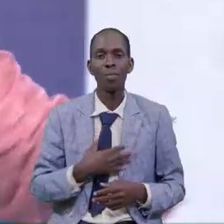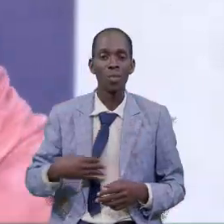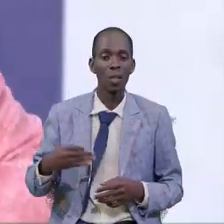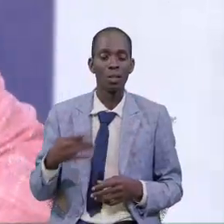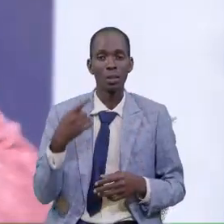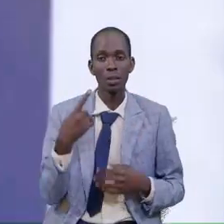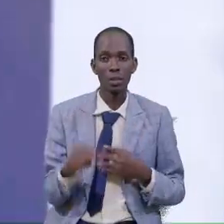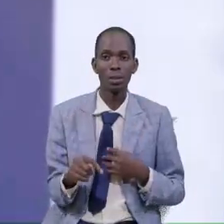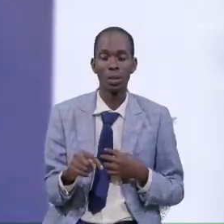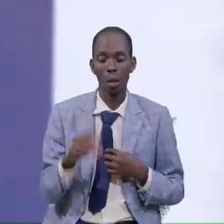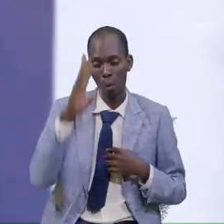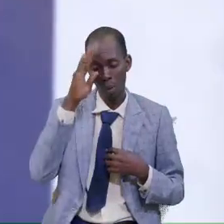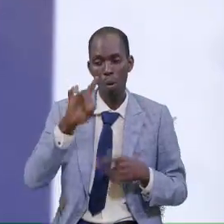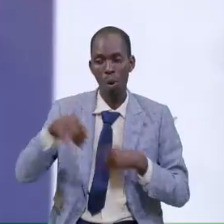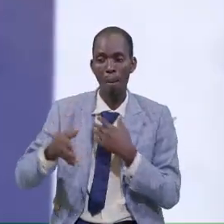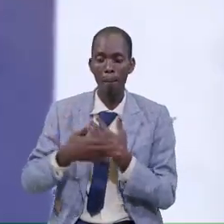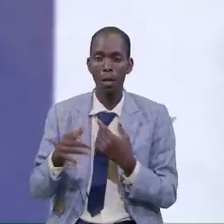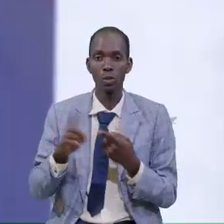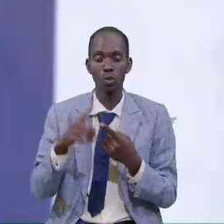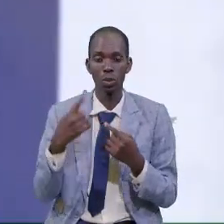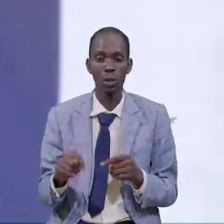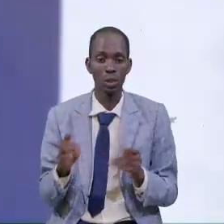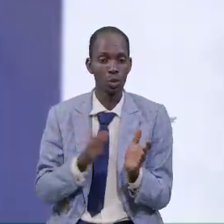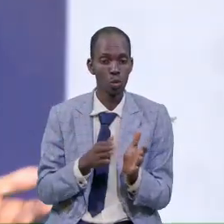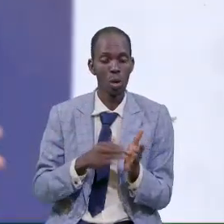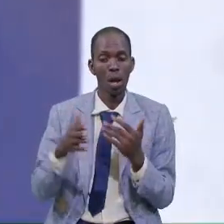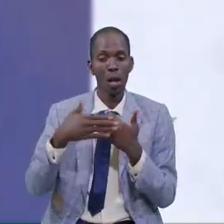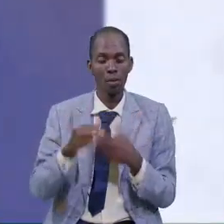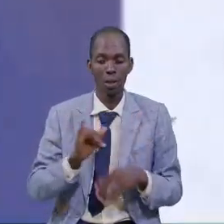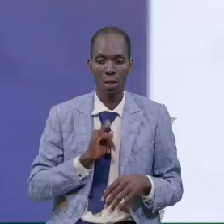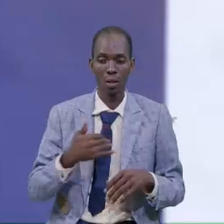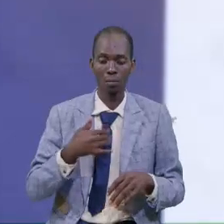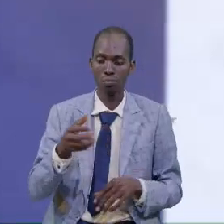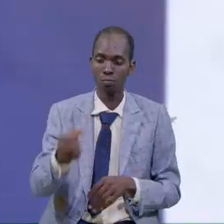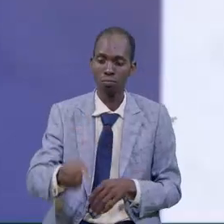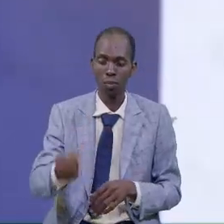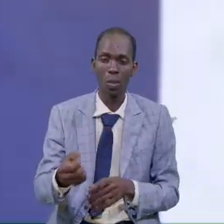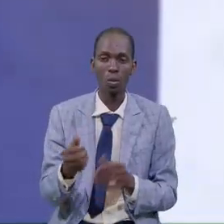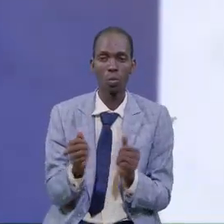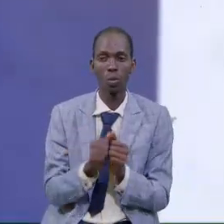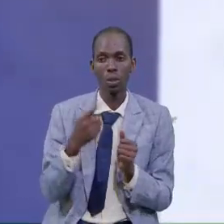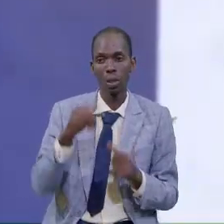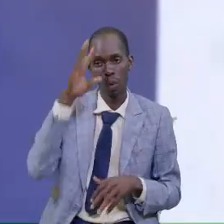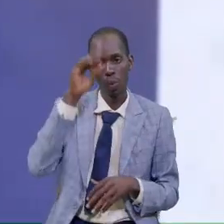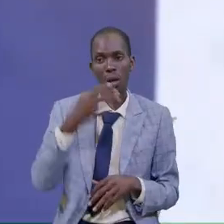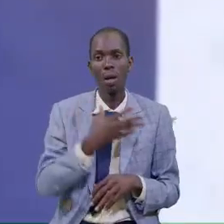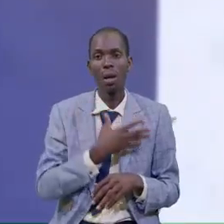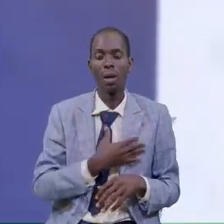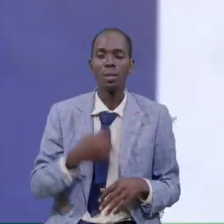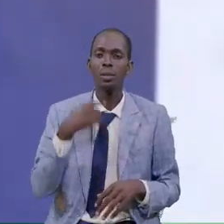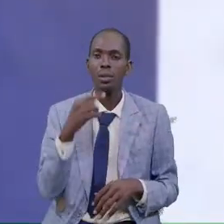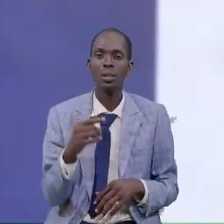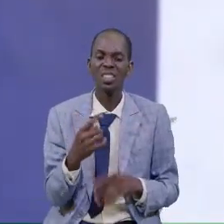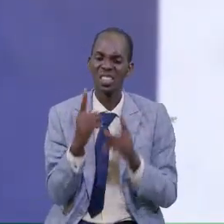the school after I shook hands with that boy and said, please try him